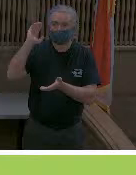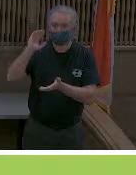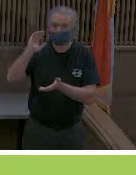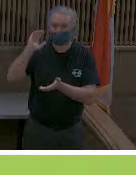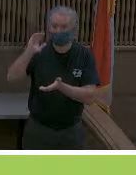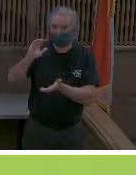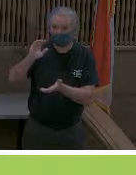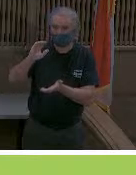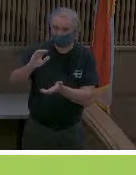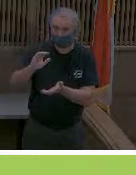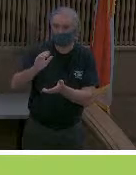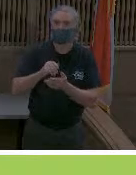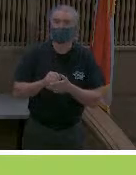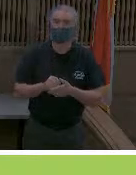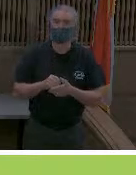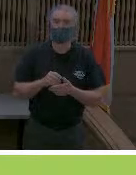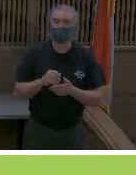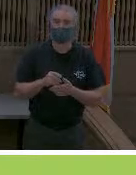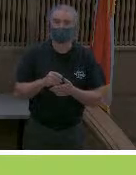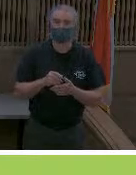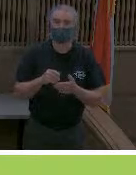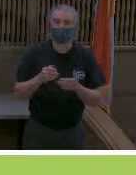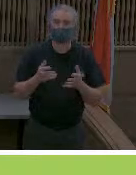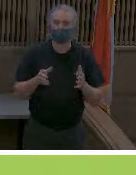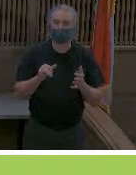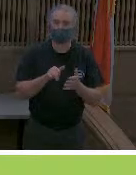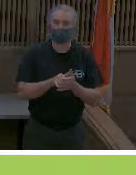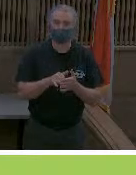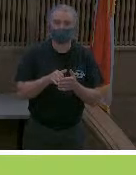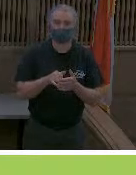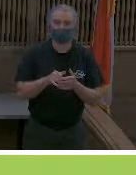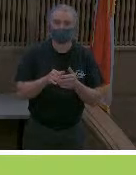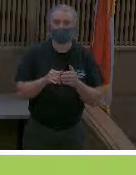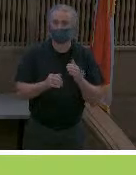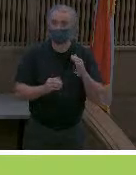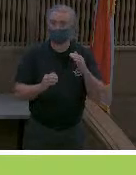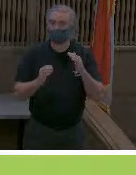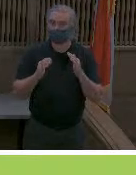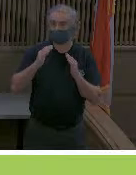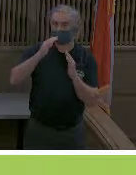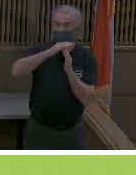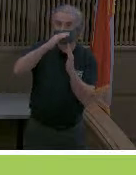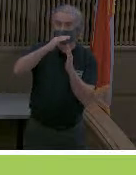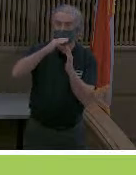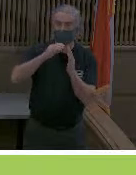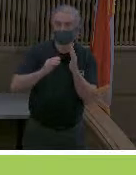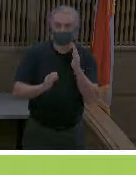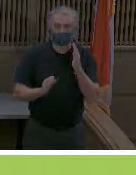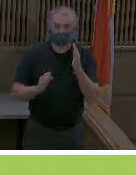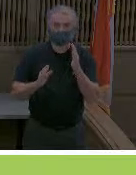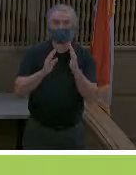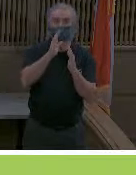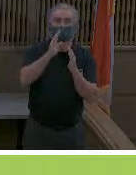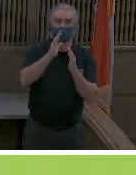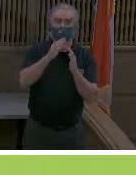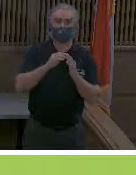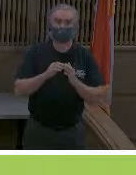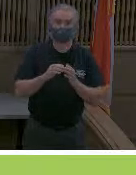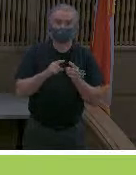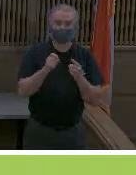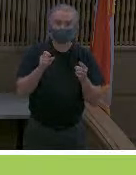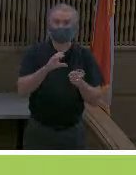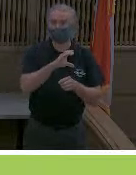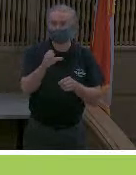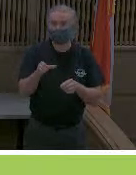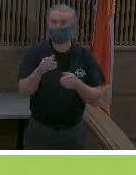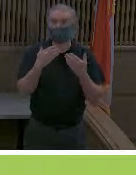the peak that we saw as a result of the winter holidays. And, we had return to school, followed by Thanksgiving, followed